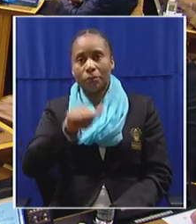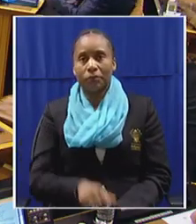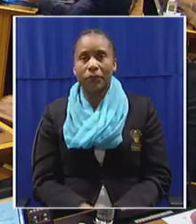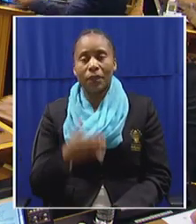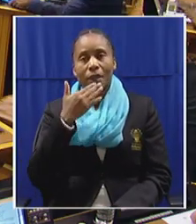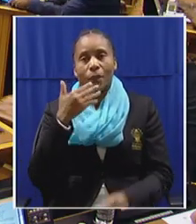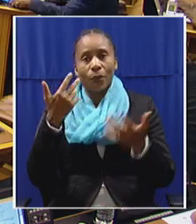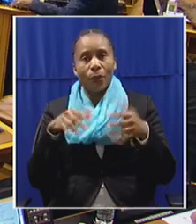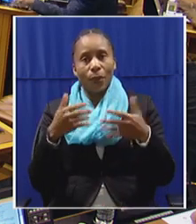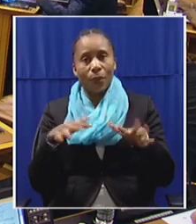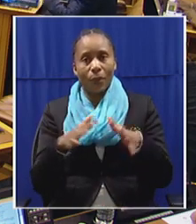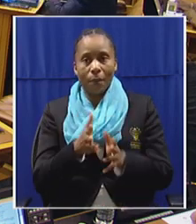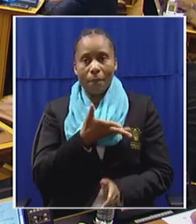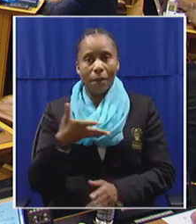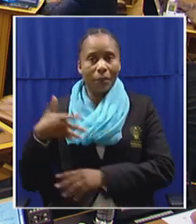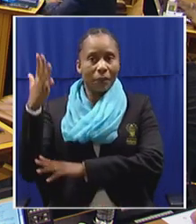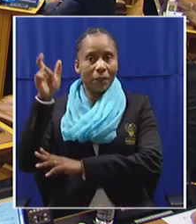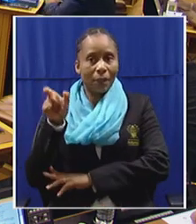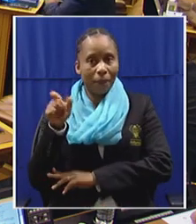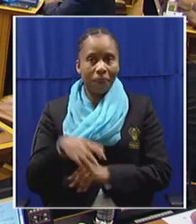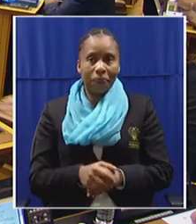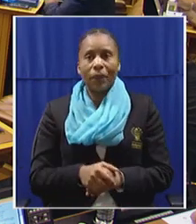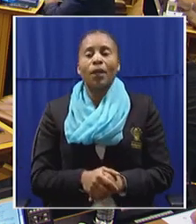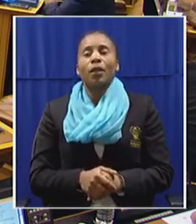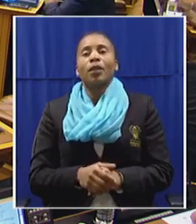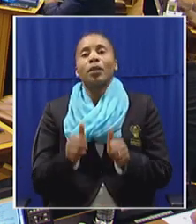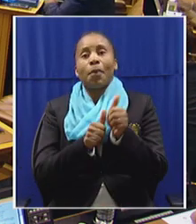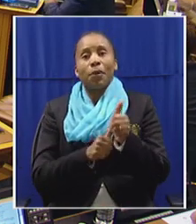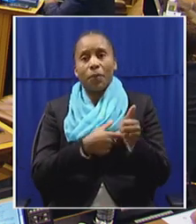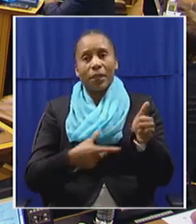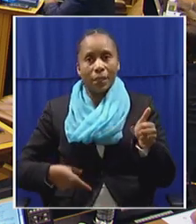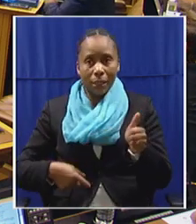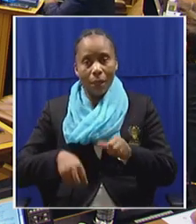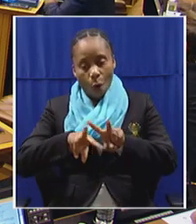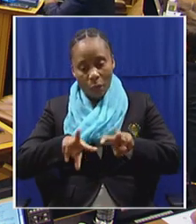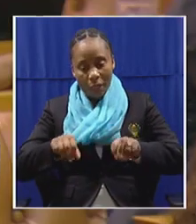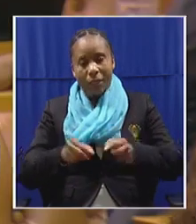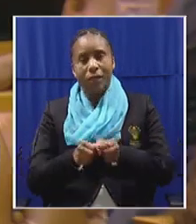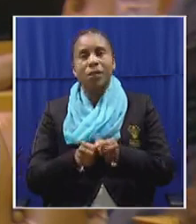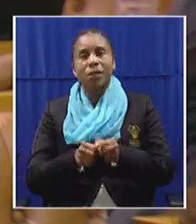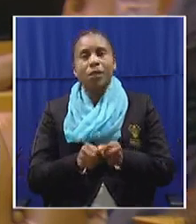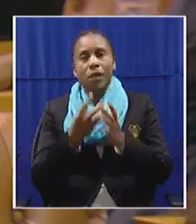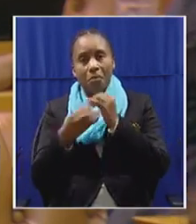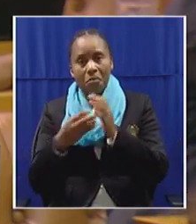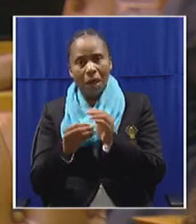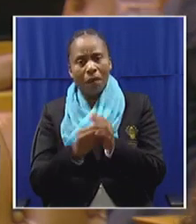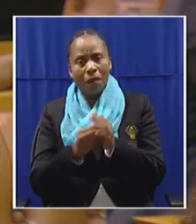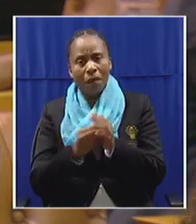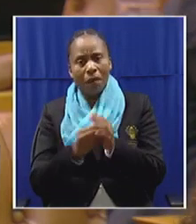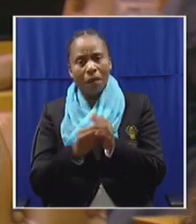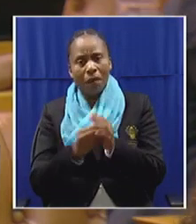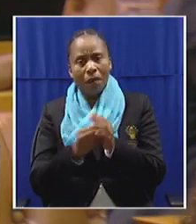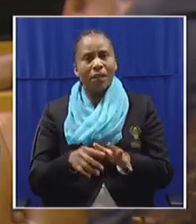Thank you very much, Madam Speaker. Mr. Deputy President, the audit outcomes reveal, amongst other things, that